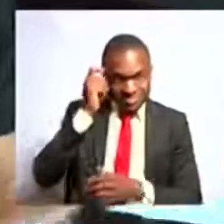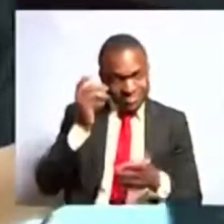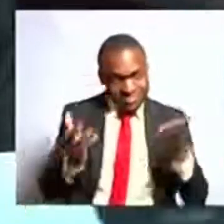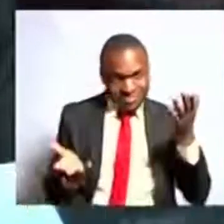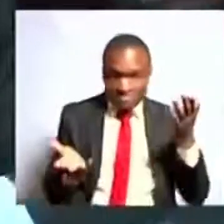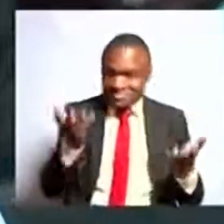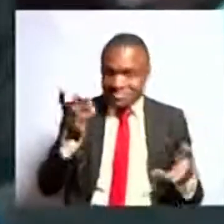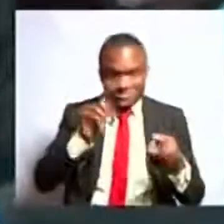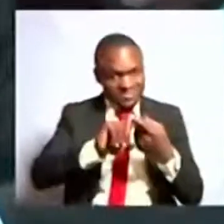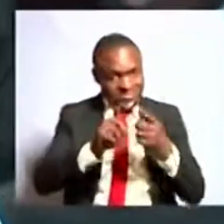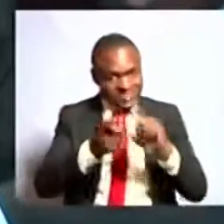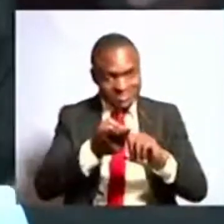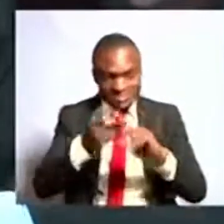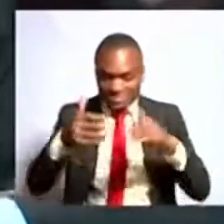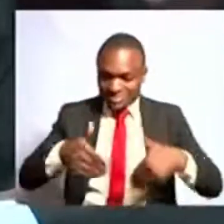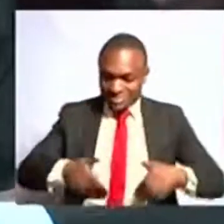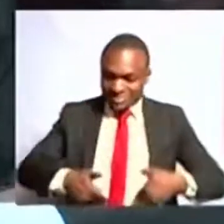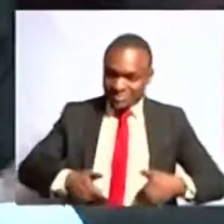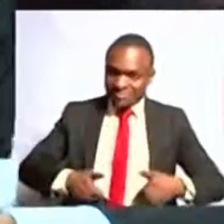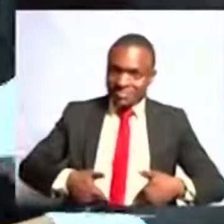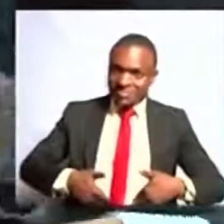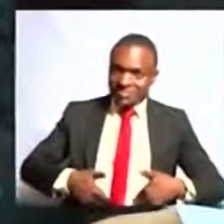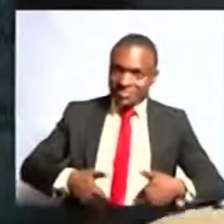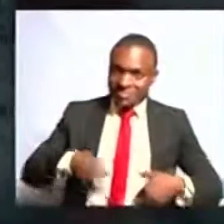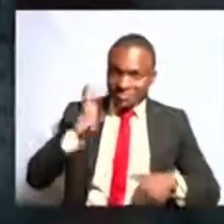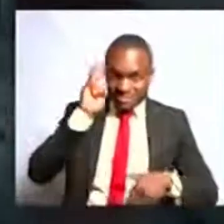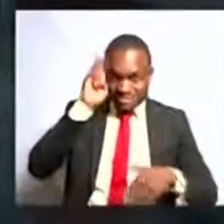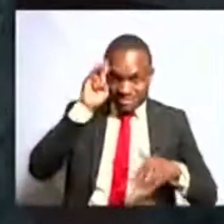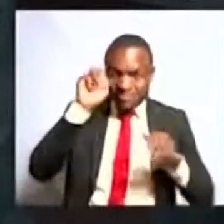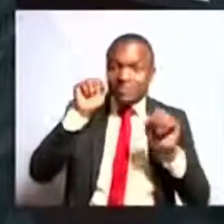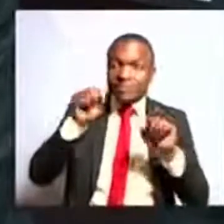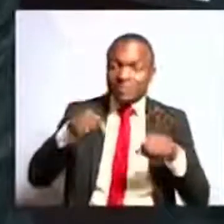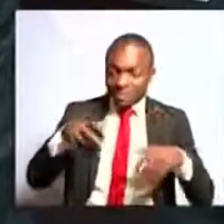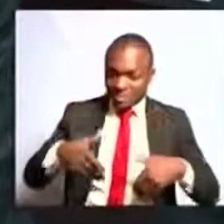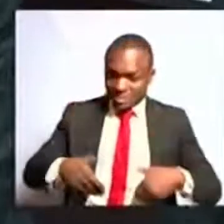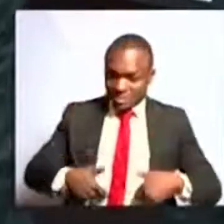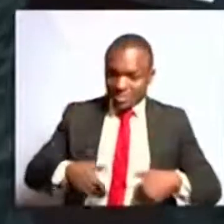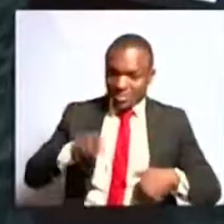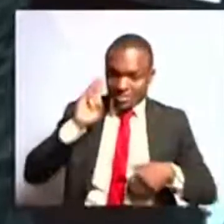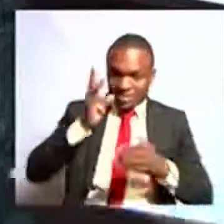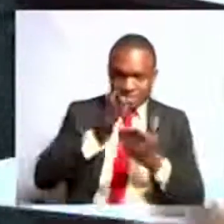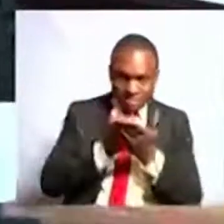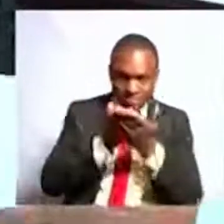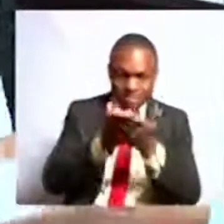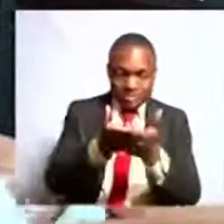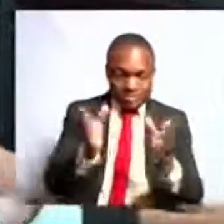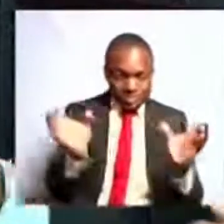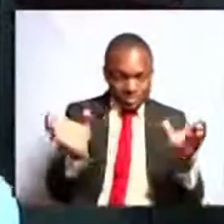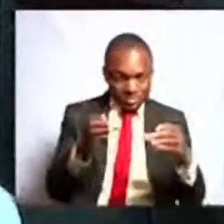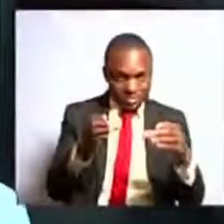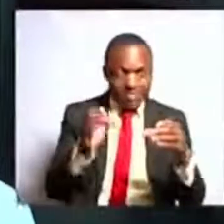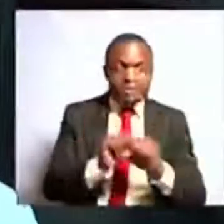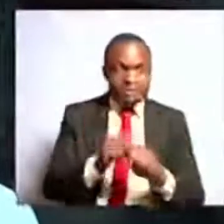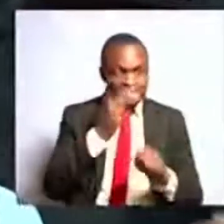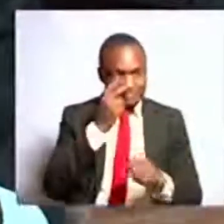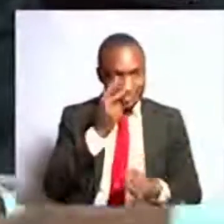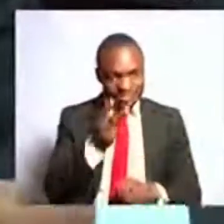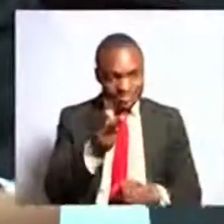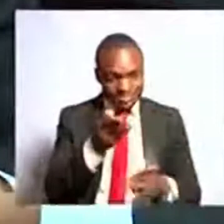our colleague from the youth should also have, which I'm going to submit to the committee to look